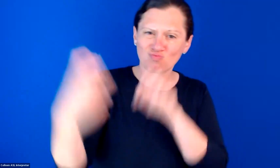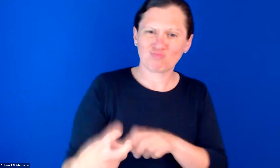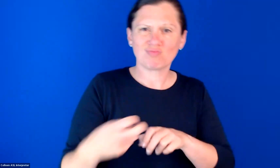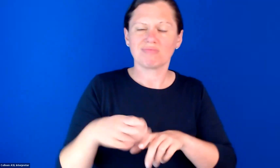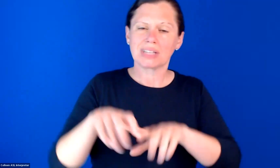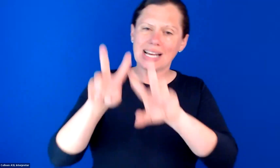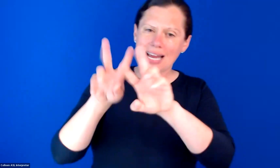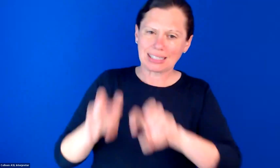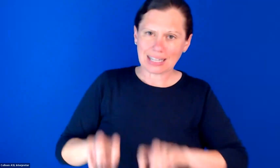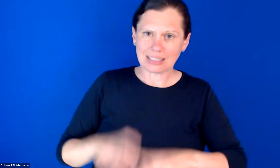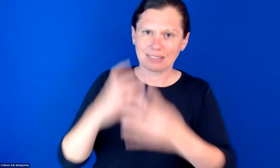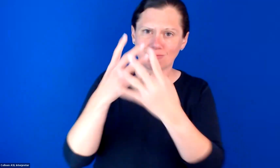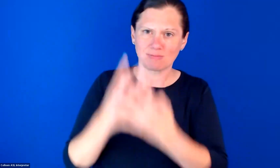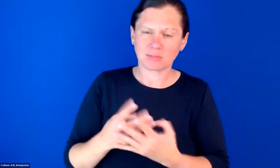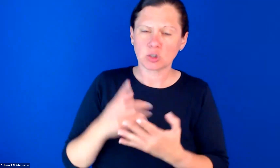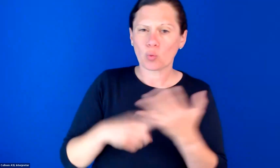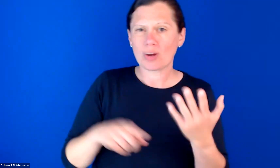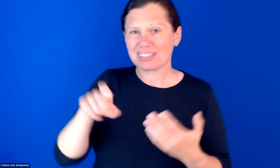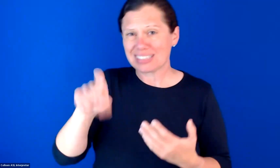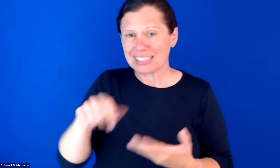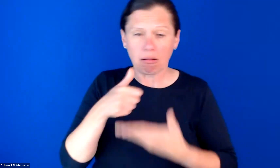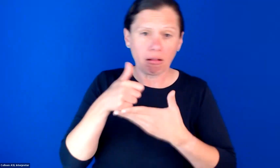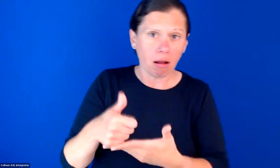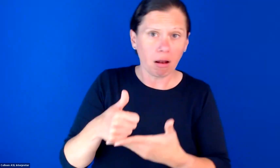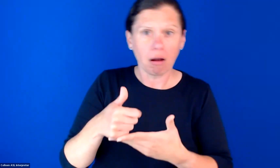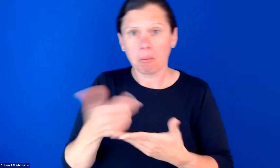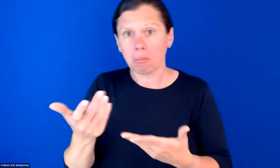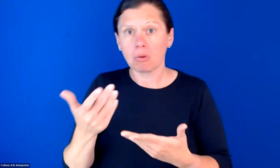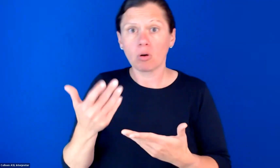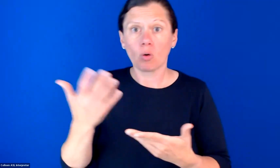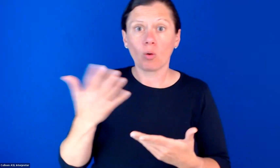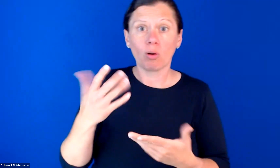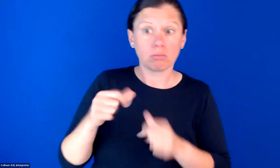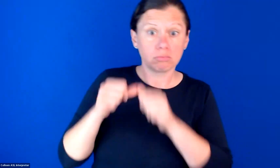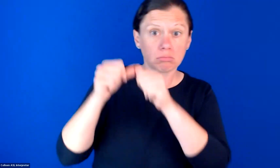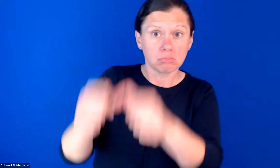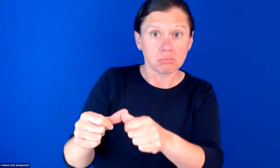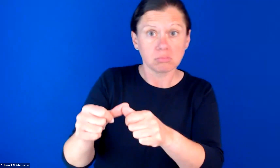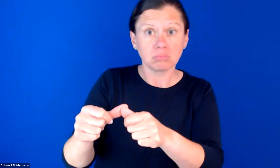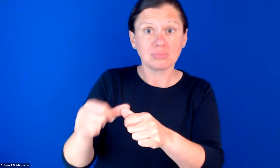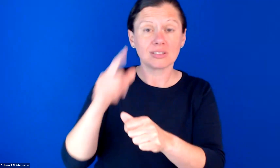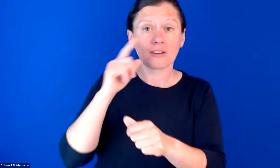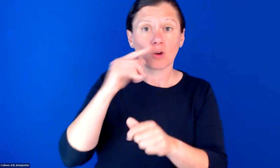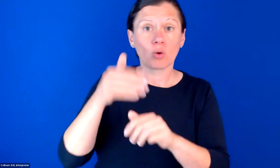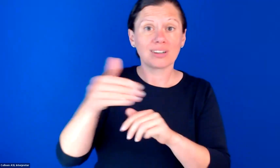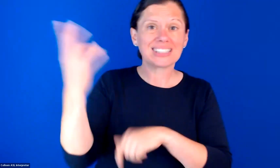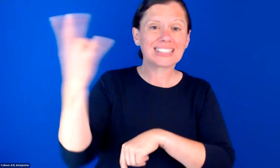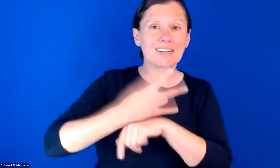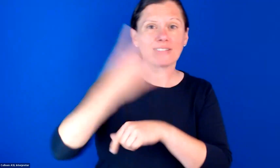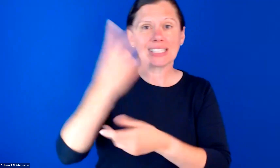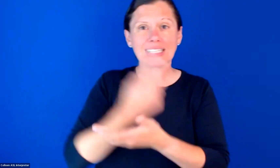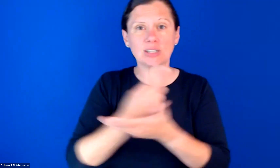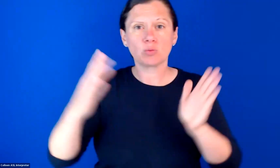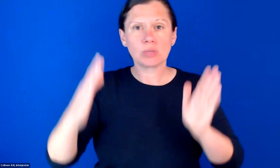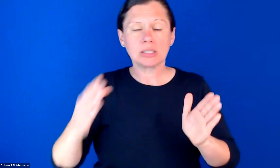that you need or the types of help that you have had over the last 7 days, whether you're in your home or living in